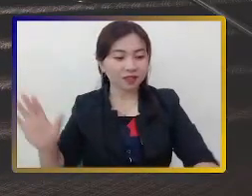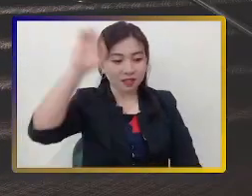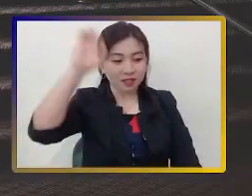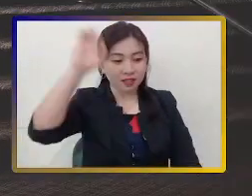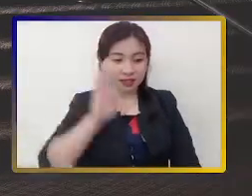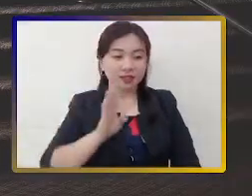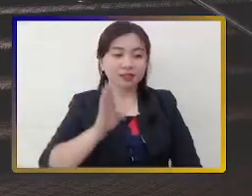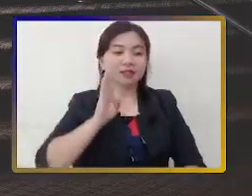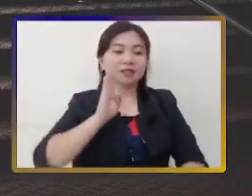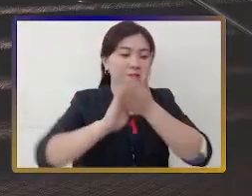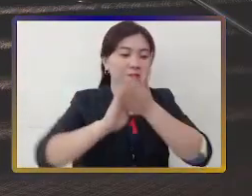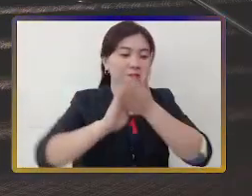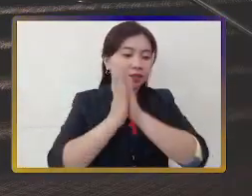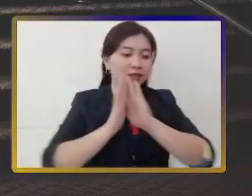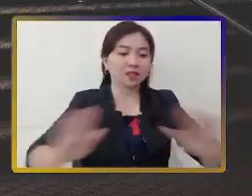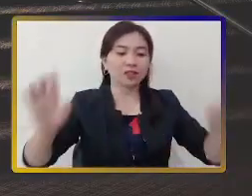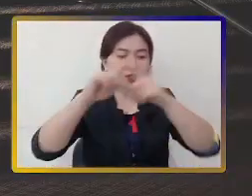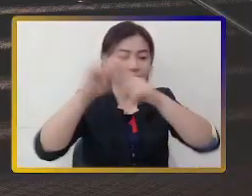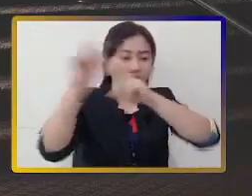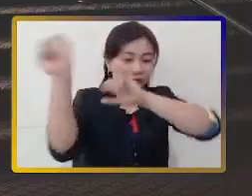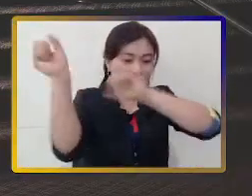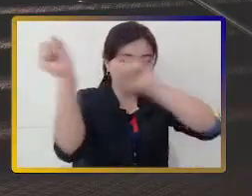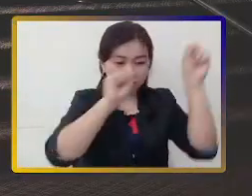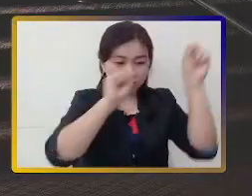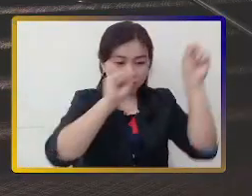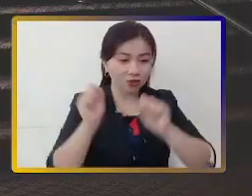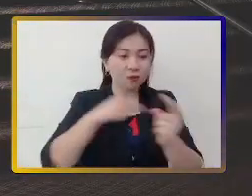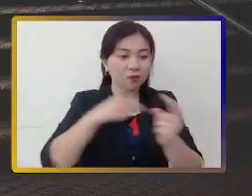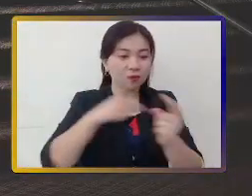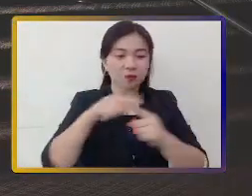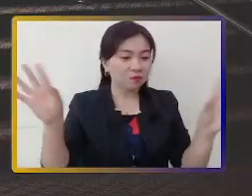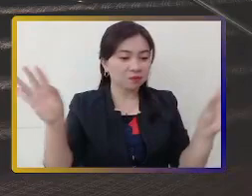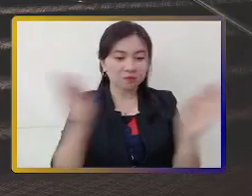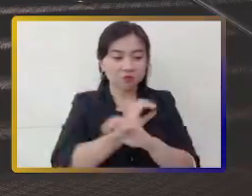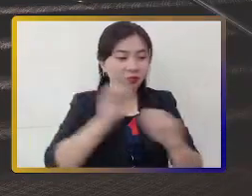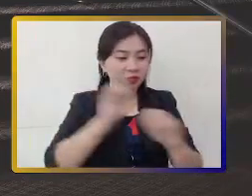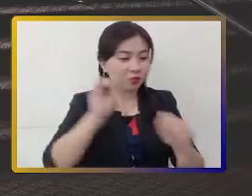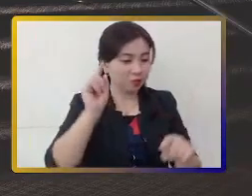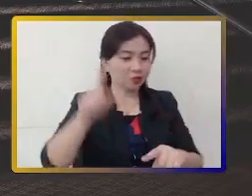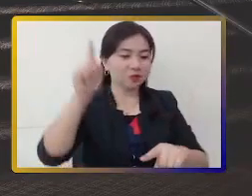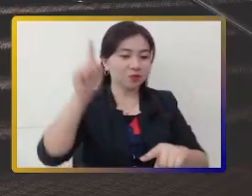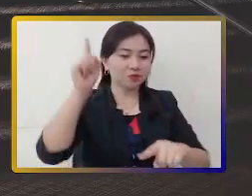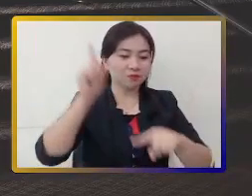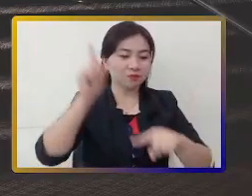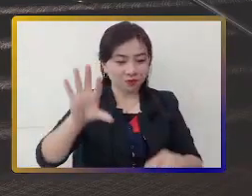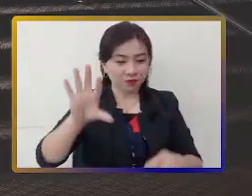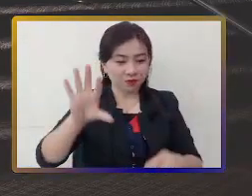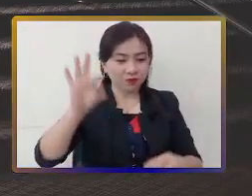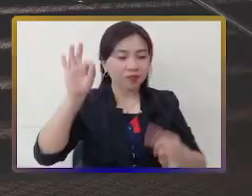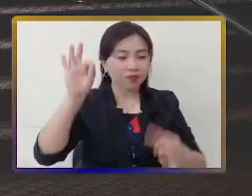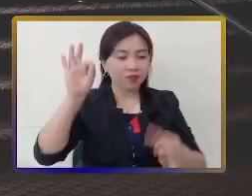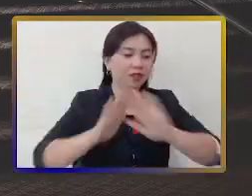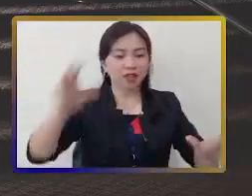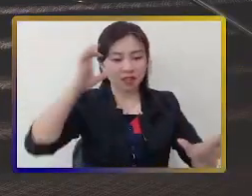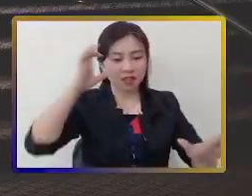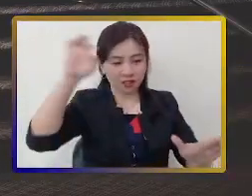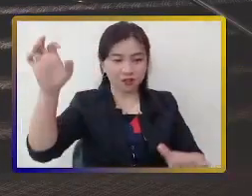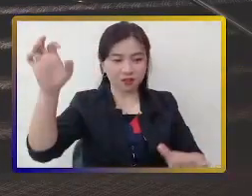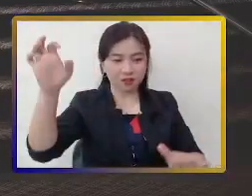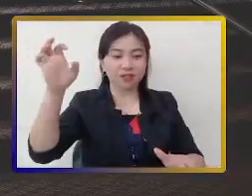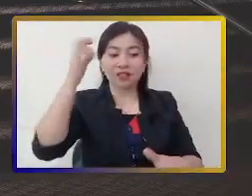skies. He speaks peace to the raging storm when peace could not be found.